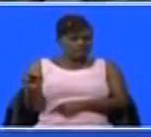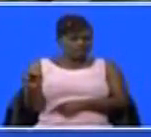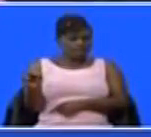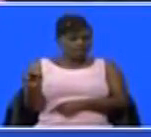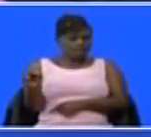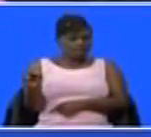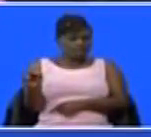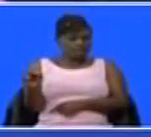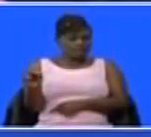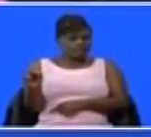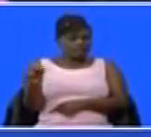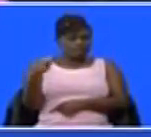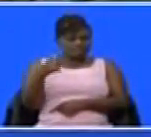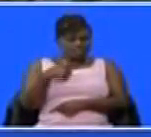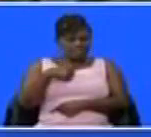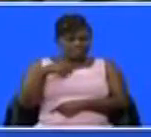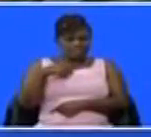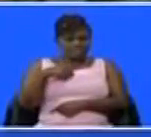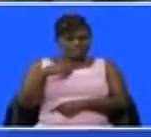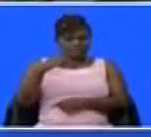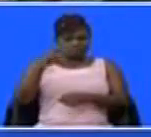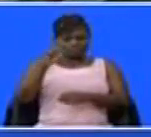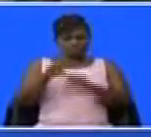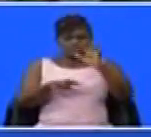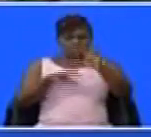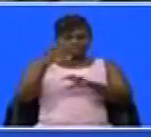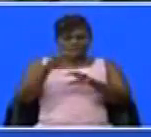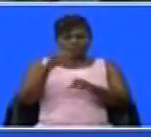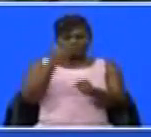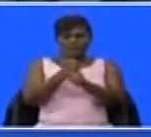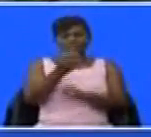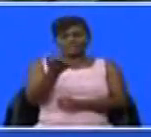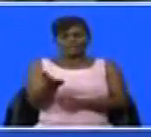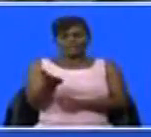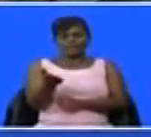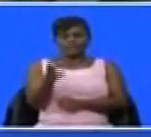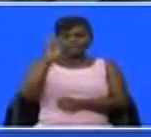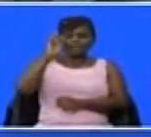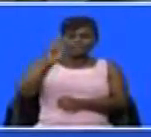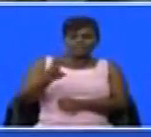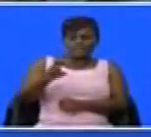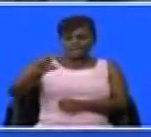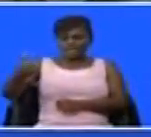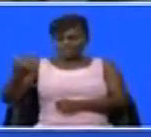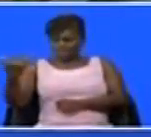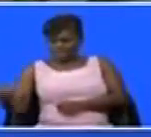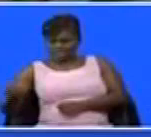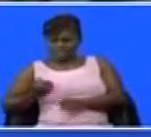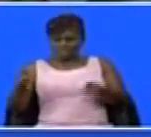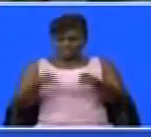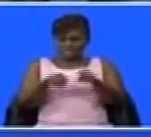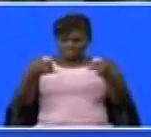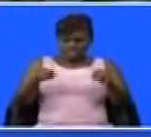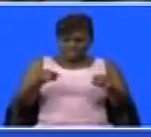vile niona ni mteja nikawa red. Nikapanda paka pale tulikuwa nafanya kazi huko. Nikaona ule my younger sister anajaribu